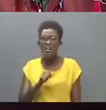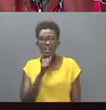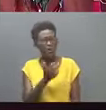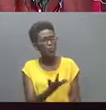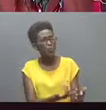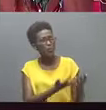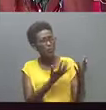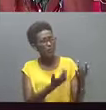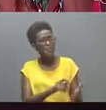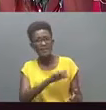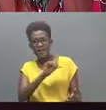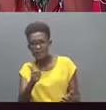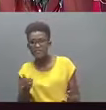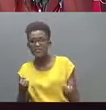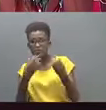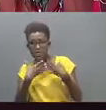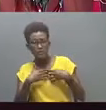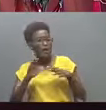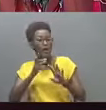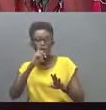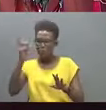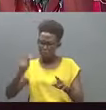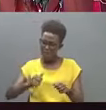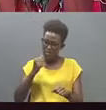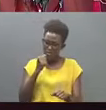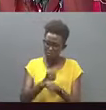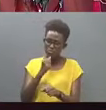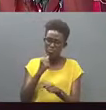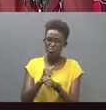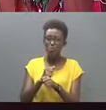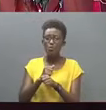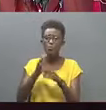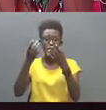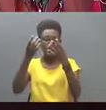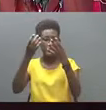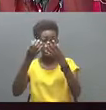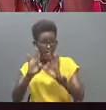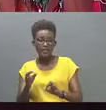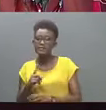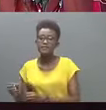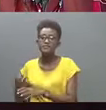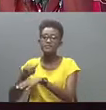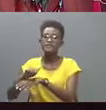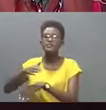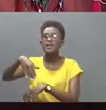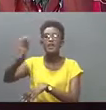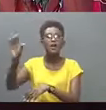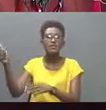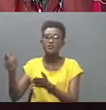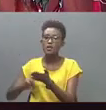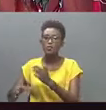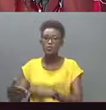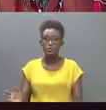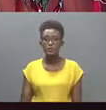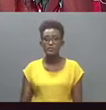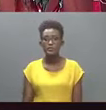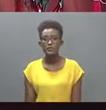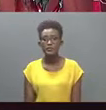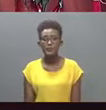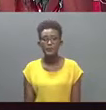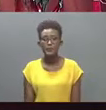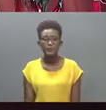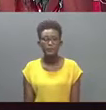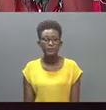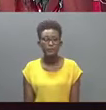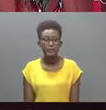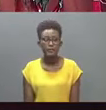be producers and processors. Africa dufite ubushobozi bwo kwikorera ubucuruzi, dufite ubushobozi bwo gukora ibintu byose, ntabwo tukira abantu bakoresha ibintu, ahubwo dufite ubushobozi